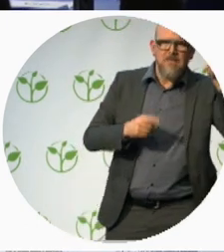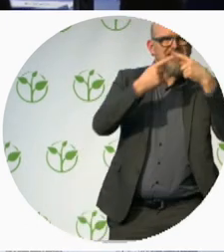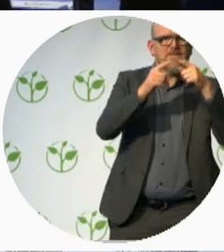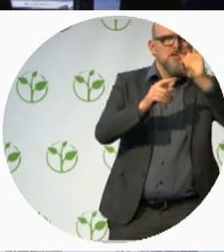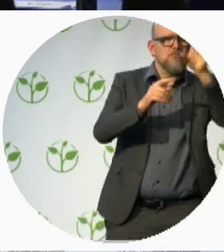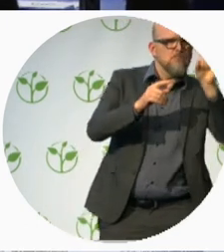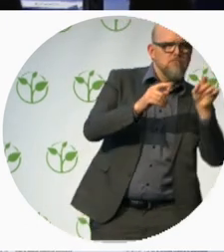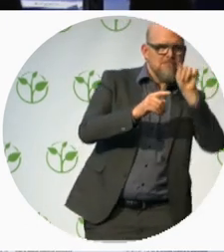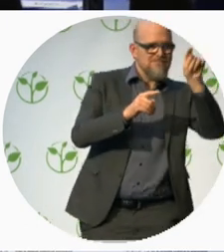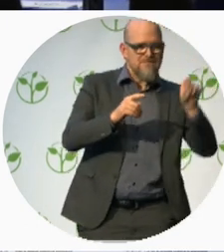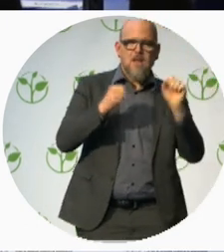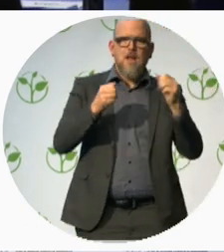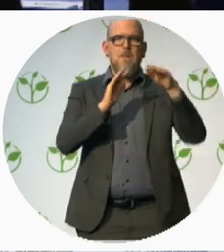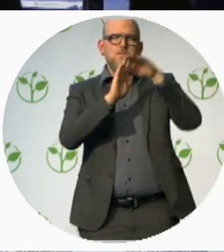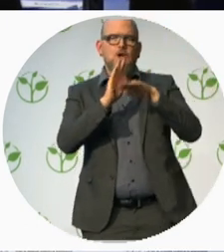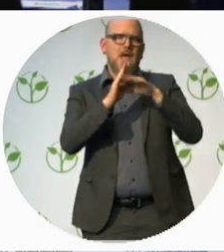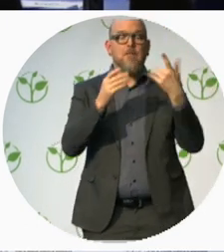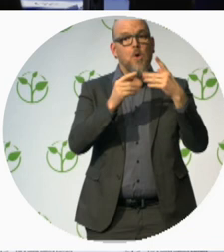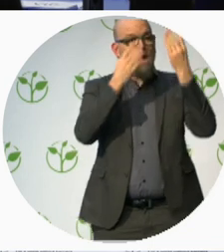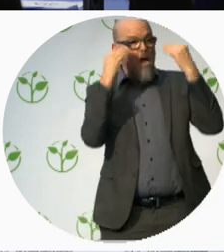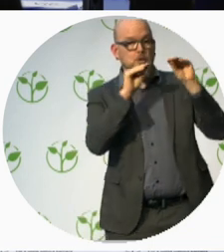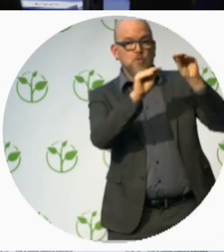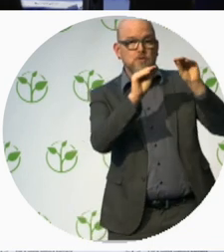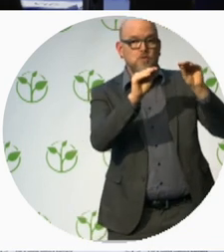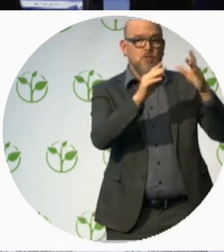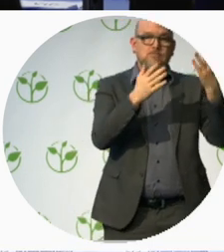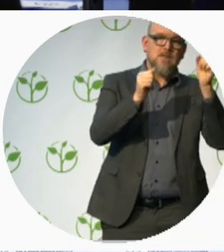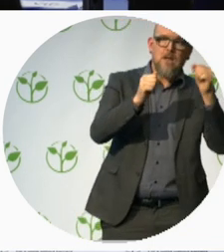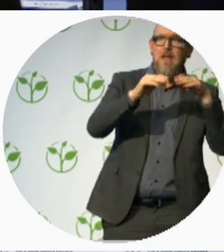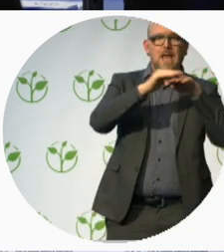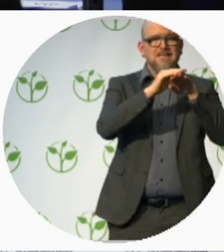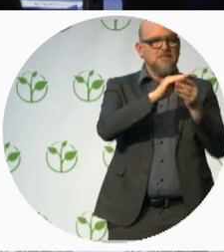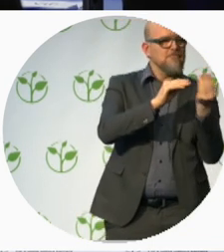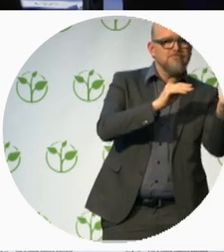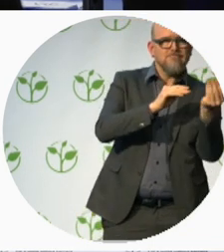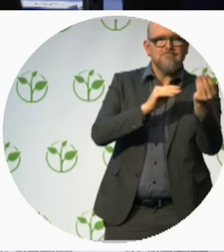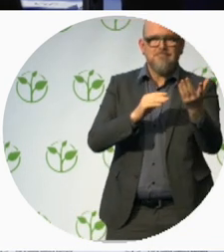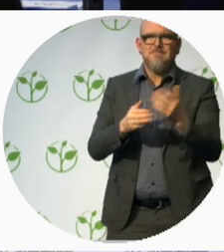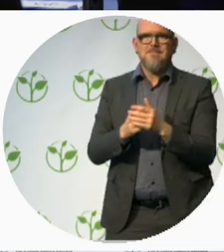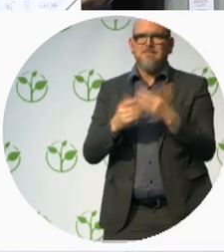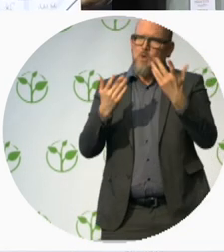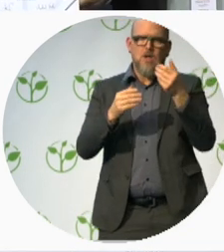education sector accessible by building the first accessible vocational training center.